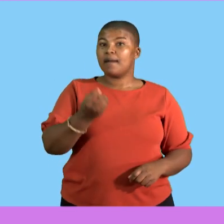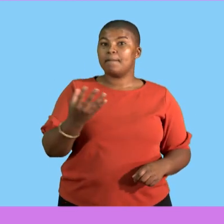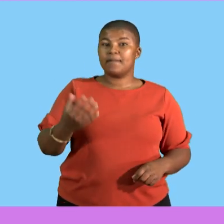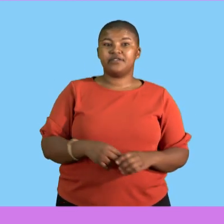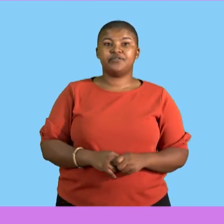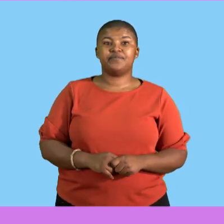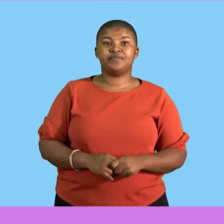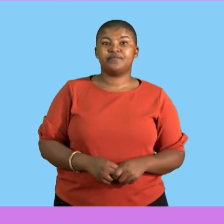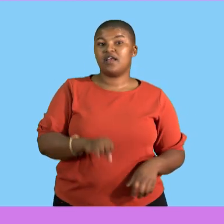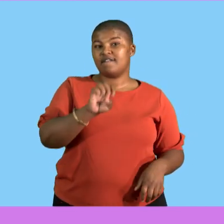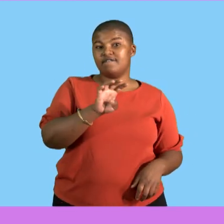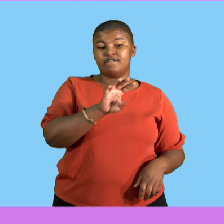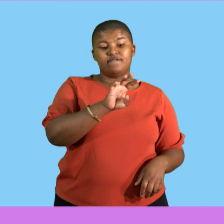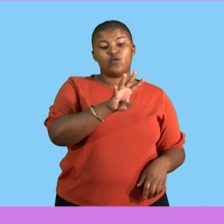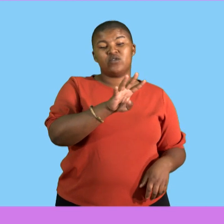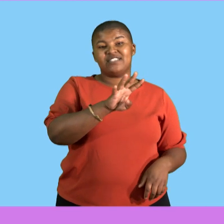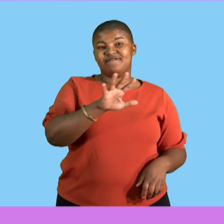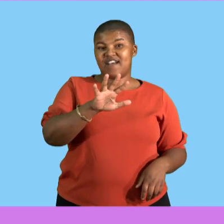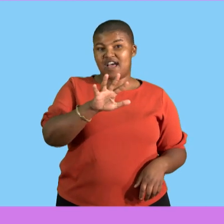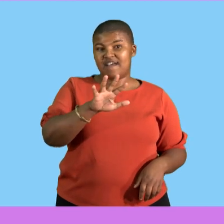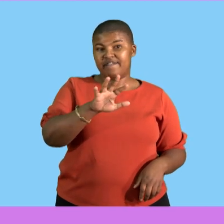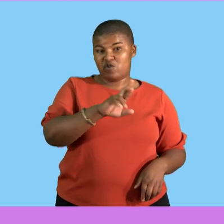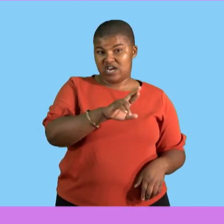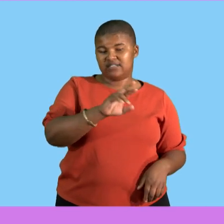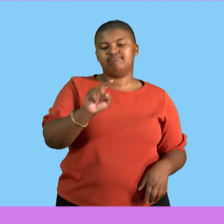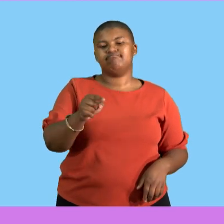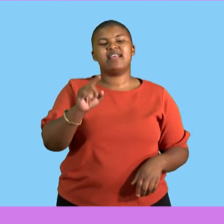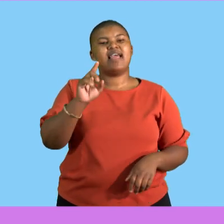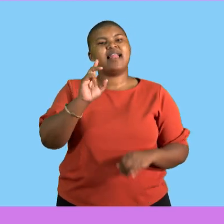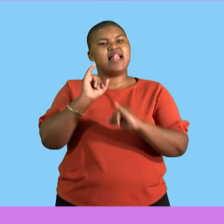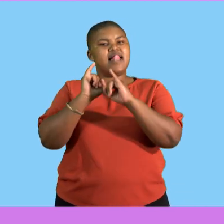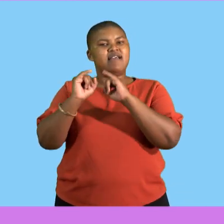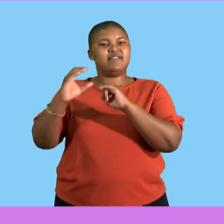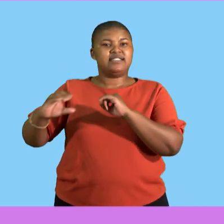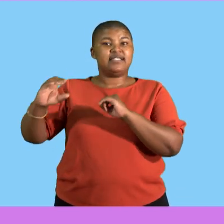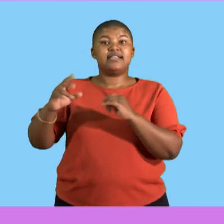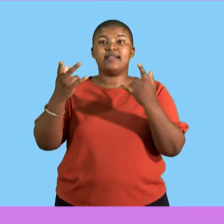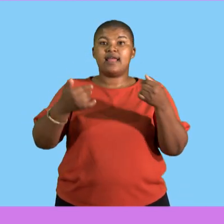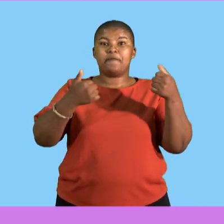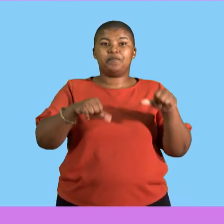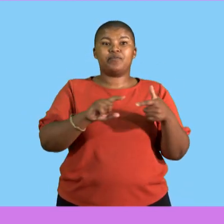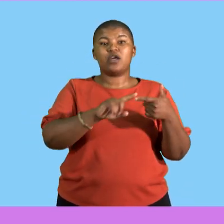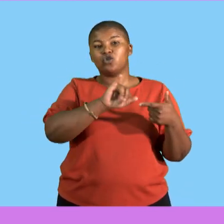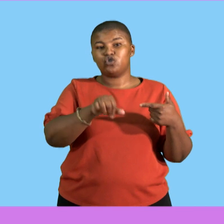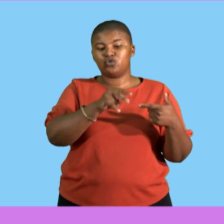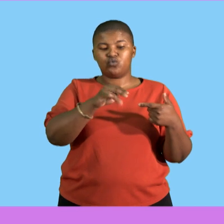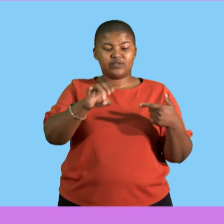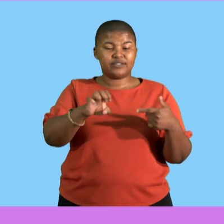is 45 Rand and 11 cents. Going into June,